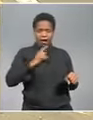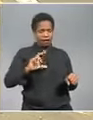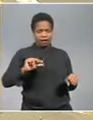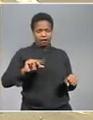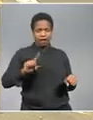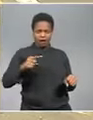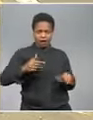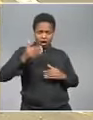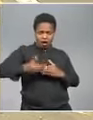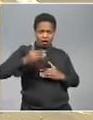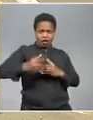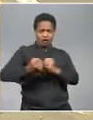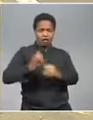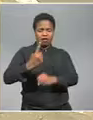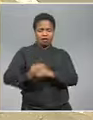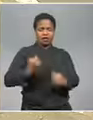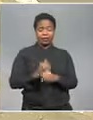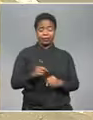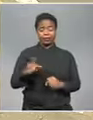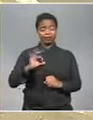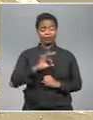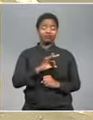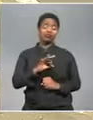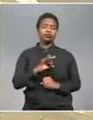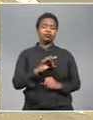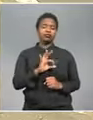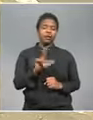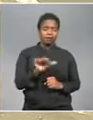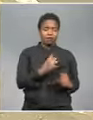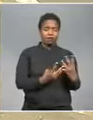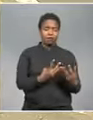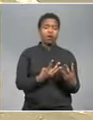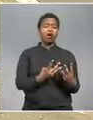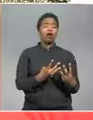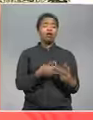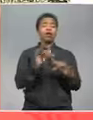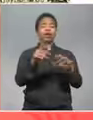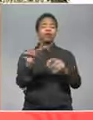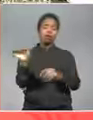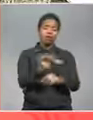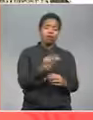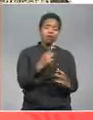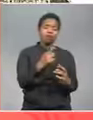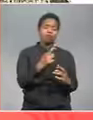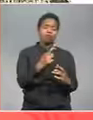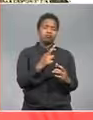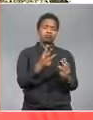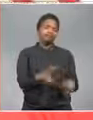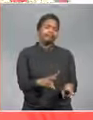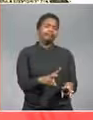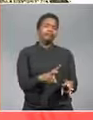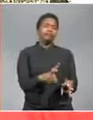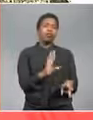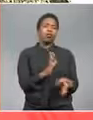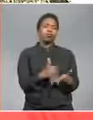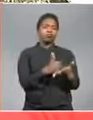annual adjustments. Taxpayers will be hoping they won't be inconvenienced much longer. The strike continues.